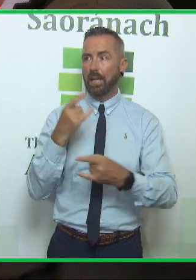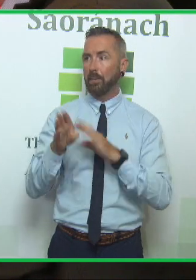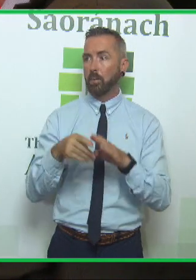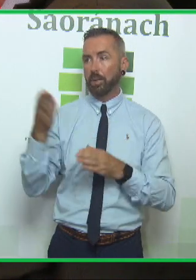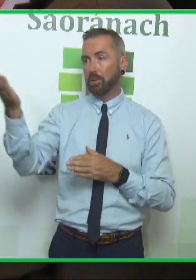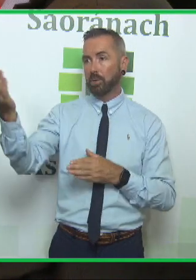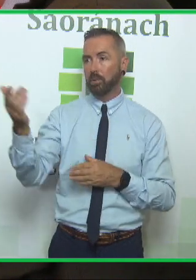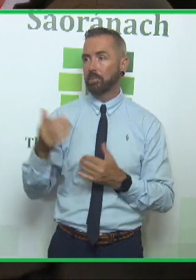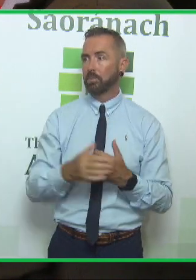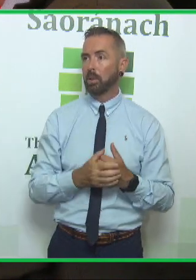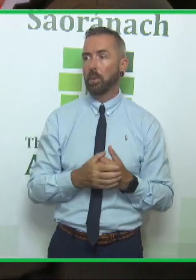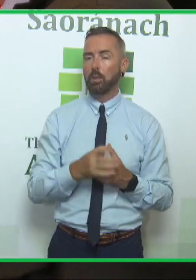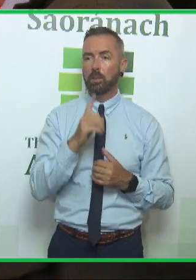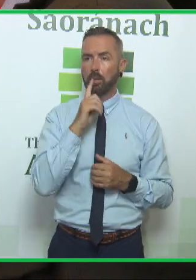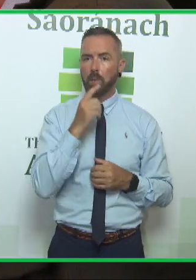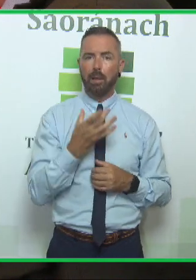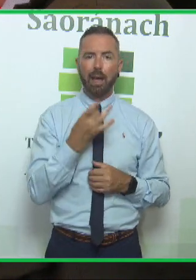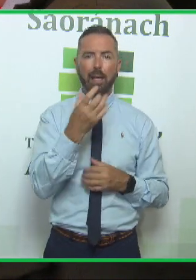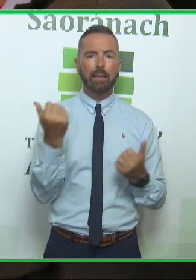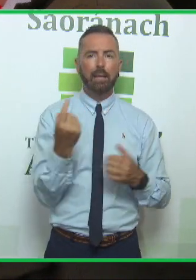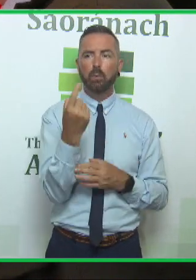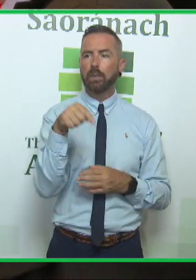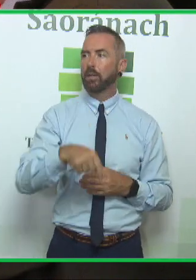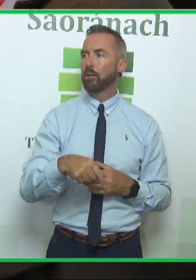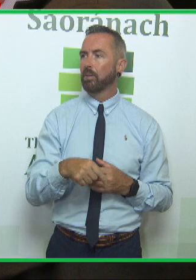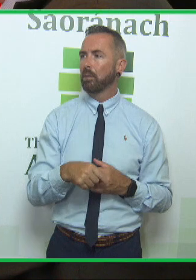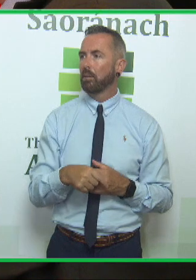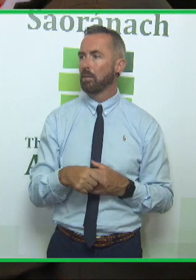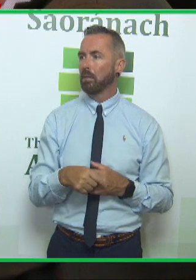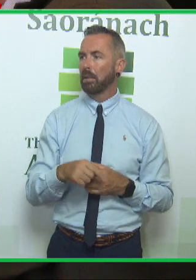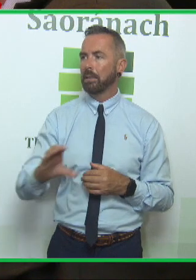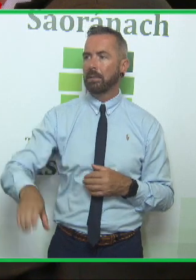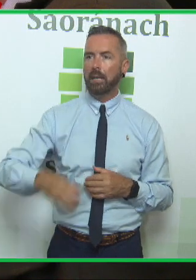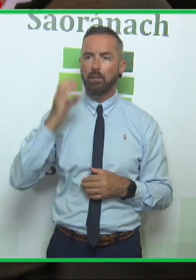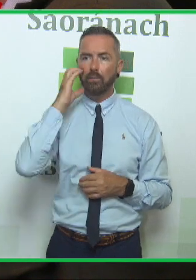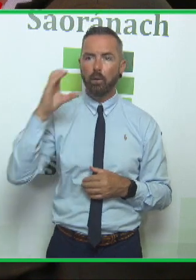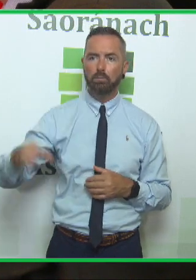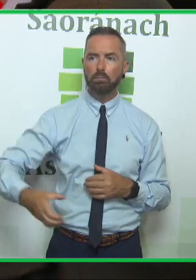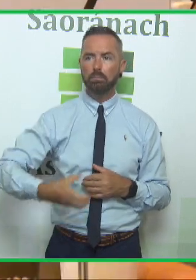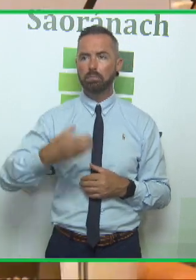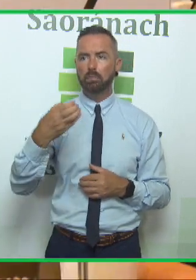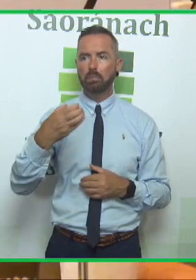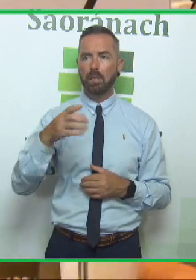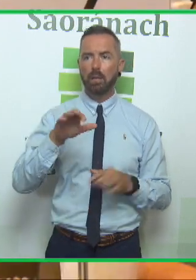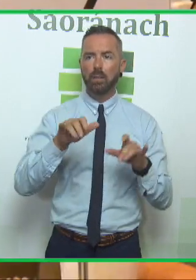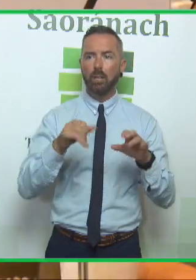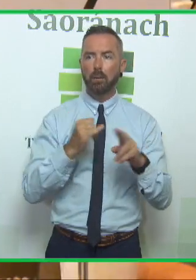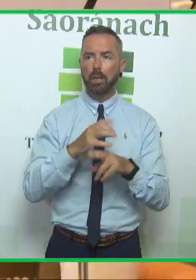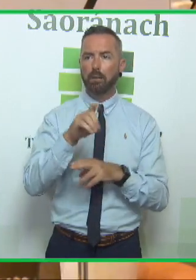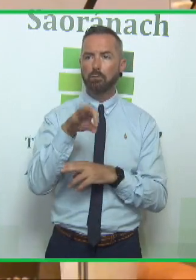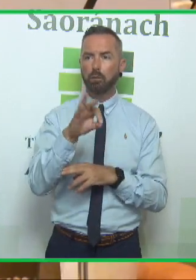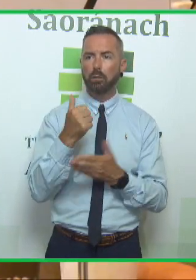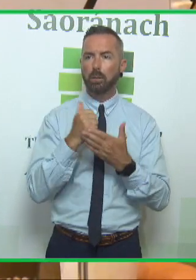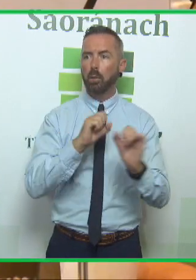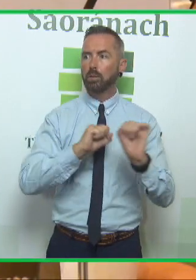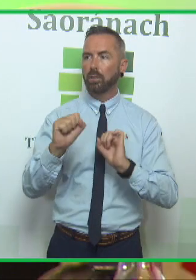but I ask anybody here, the whole lot is take out your phone and put drugs support services into your phone,